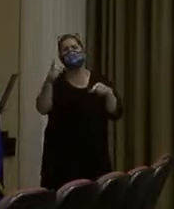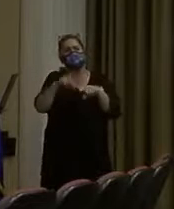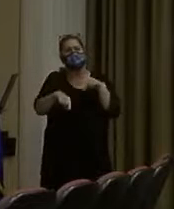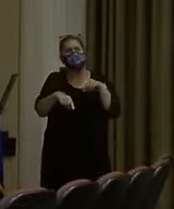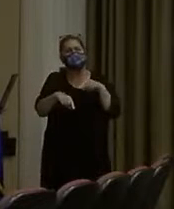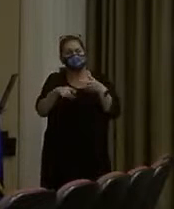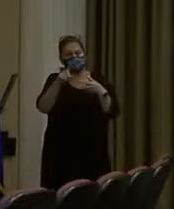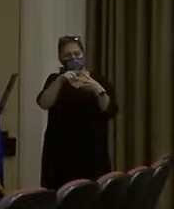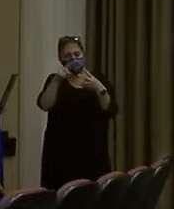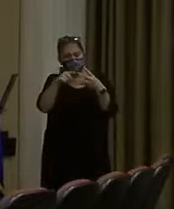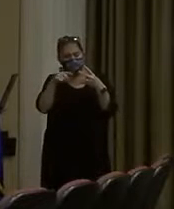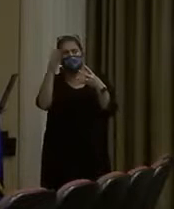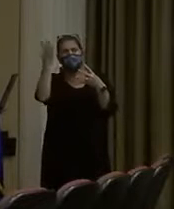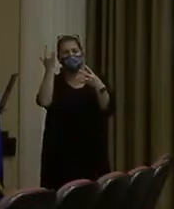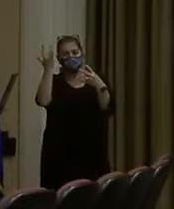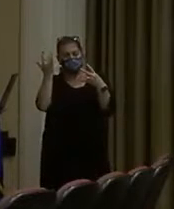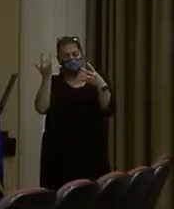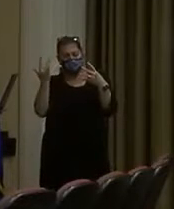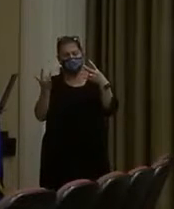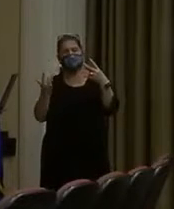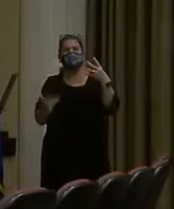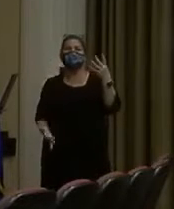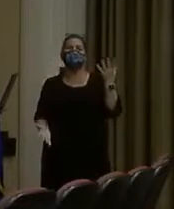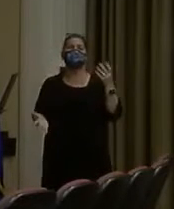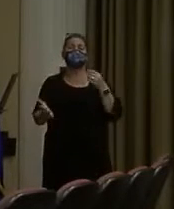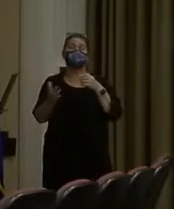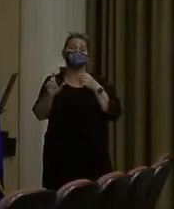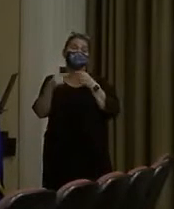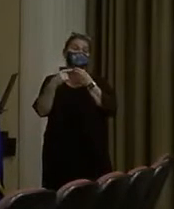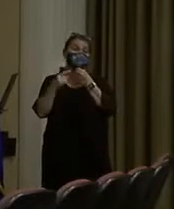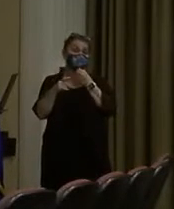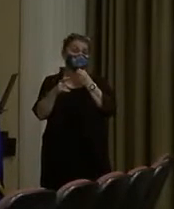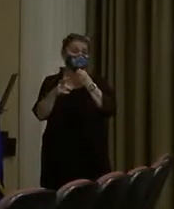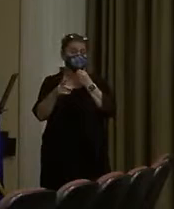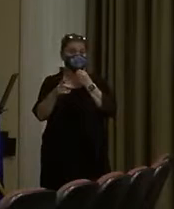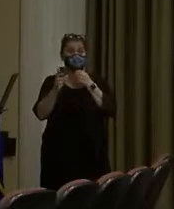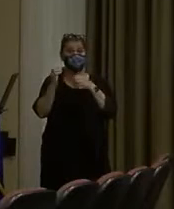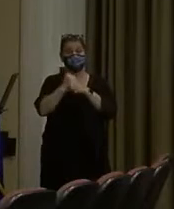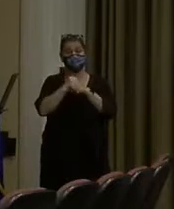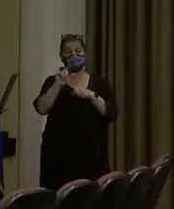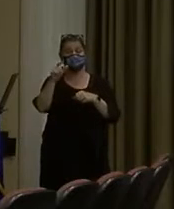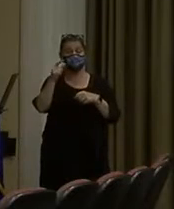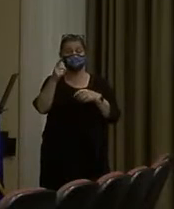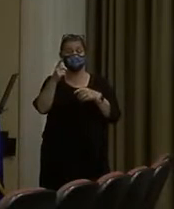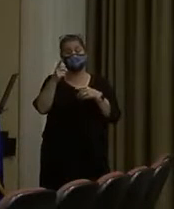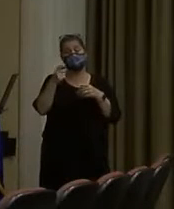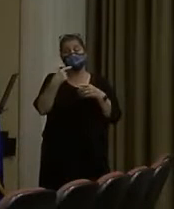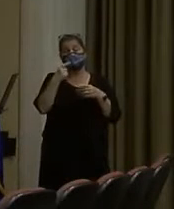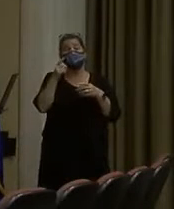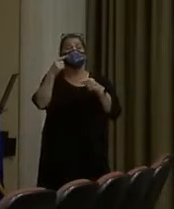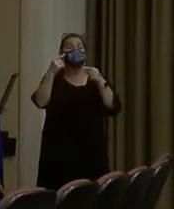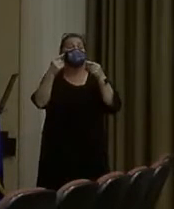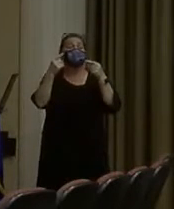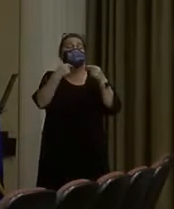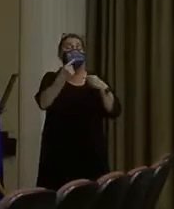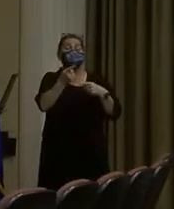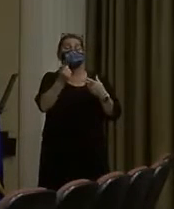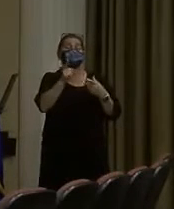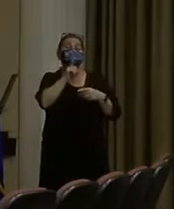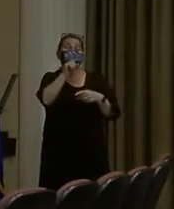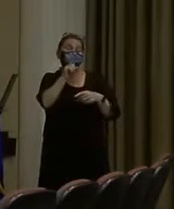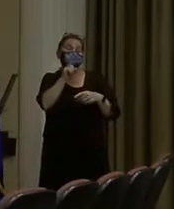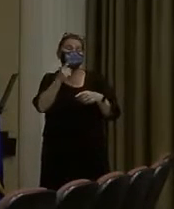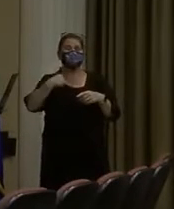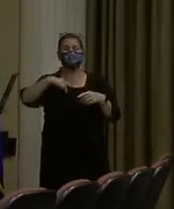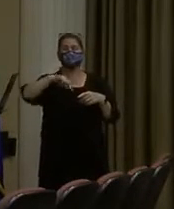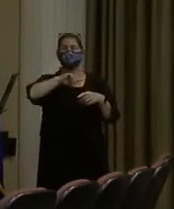others. And so they made basically a confederalism argument. Their argument was, well, you know what, it's really not,